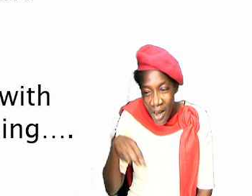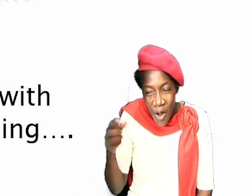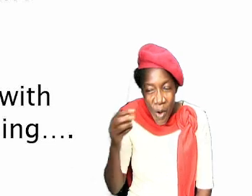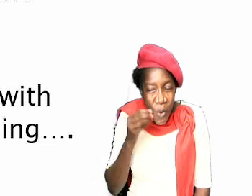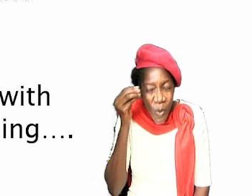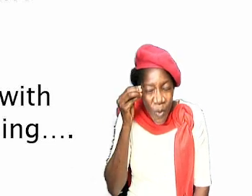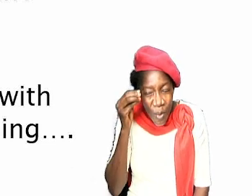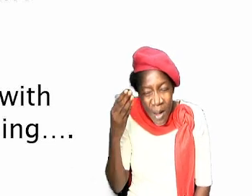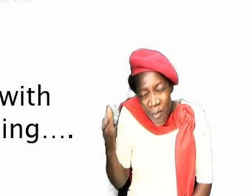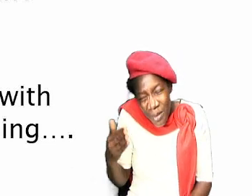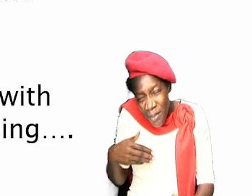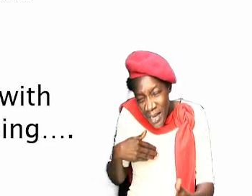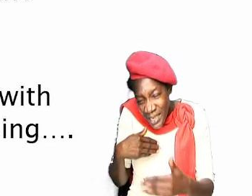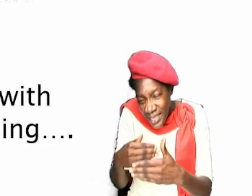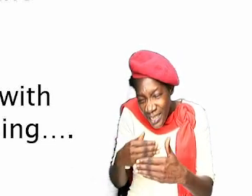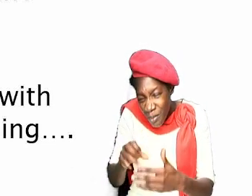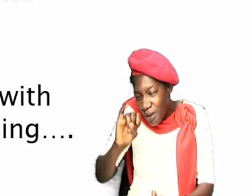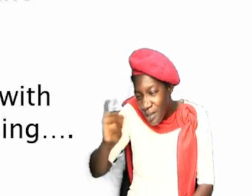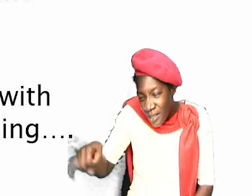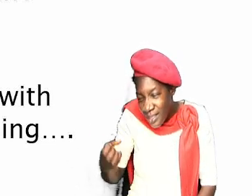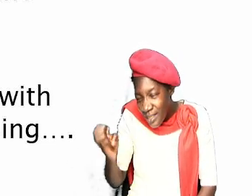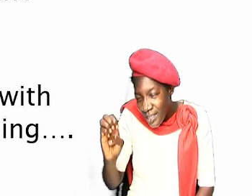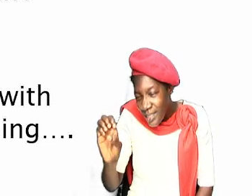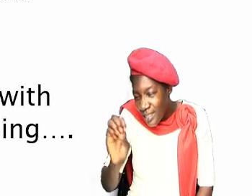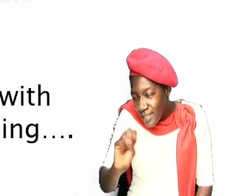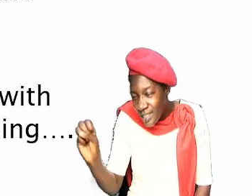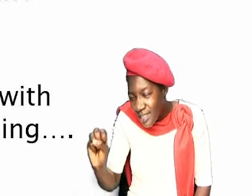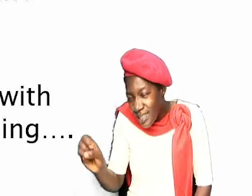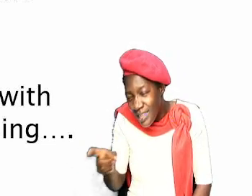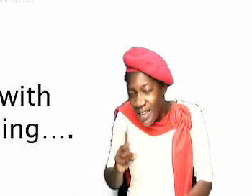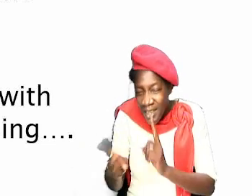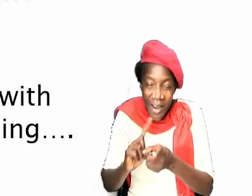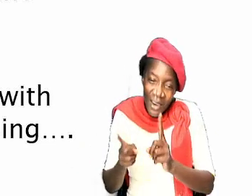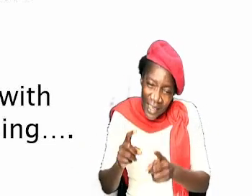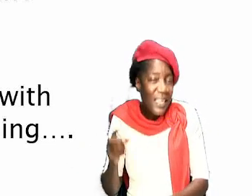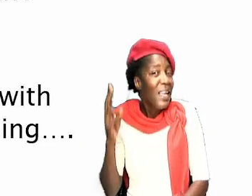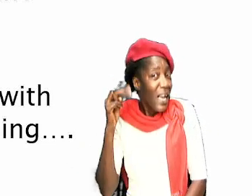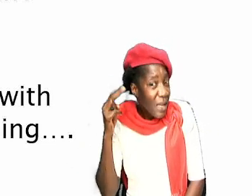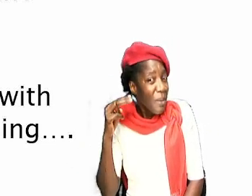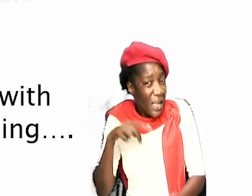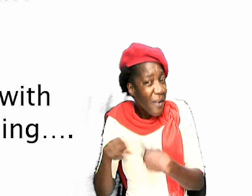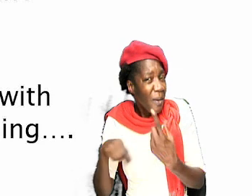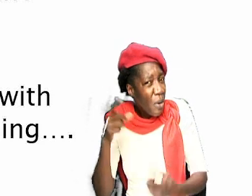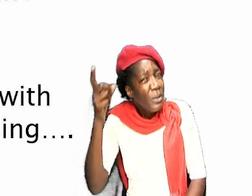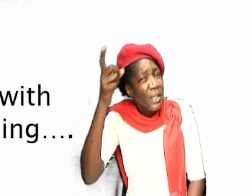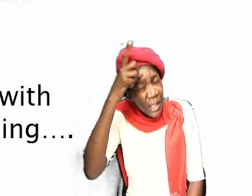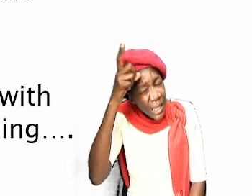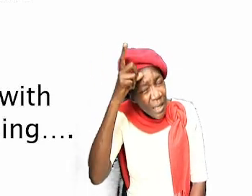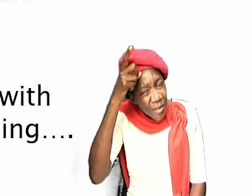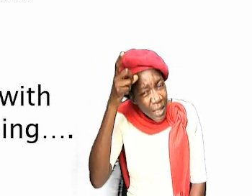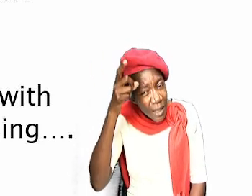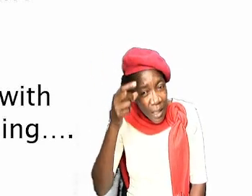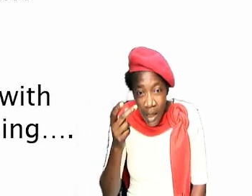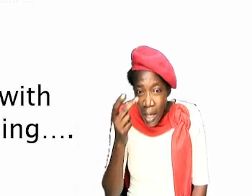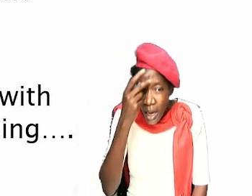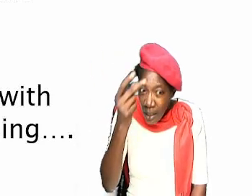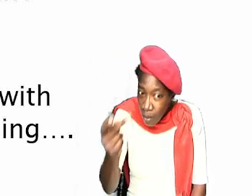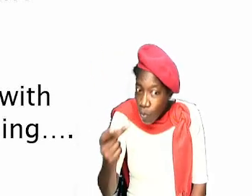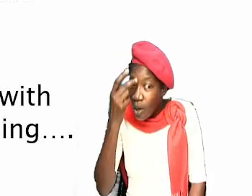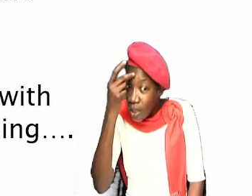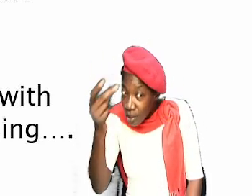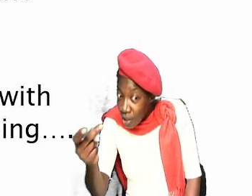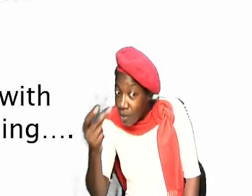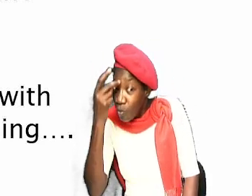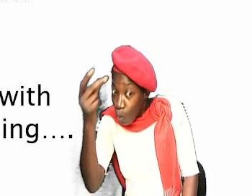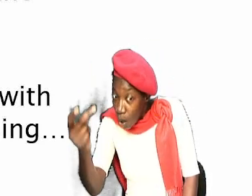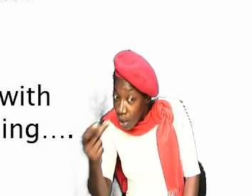Jesse. And he would have probably been talking to Jesse and heard, you know, about David, and he would have probably watched how David operate,